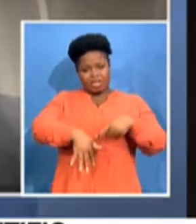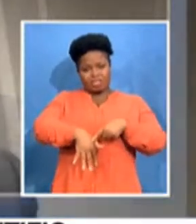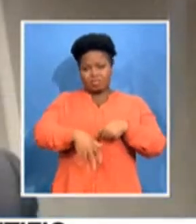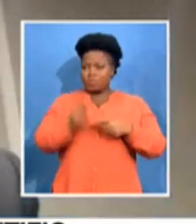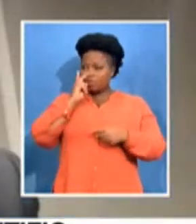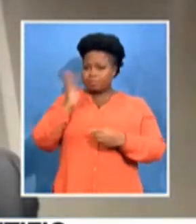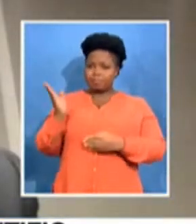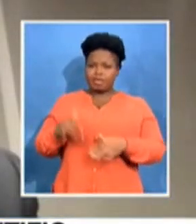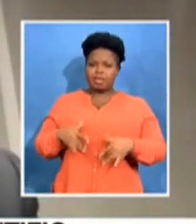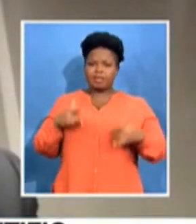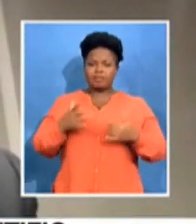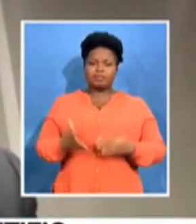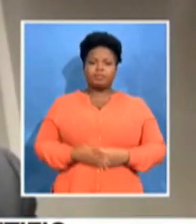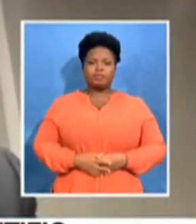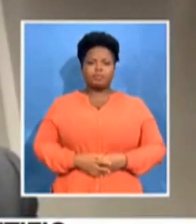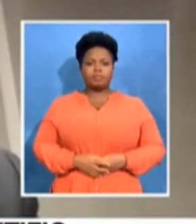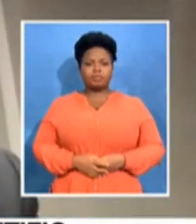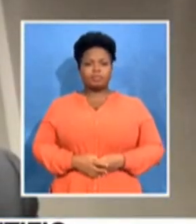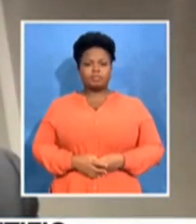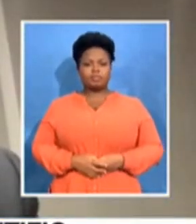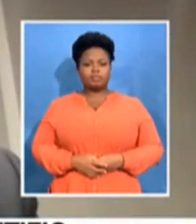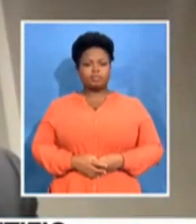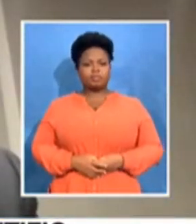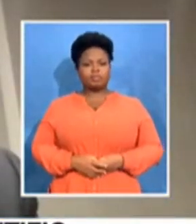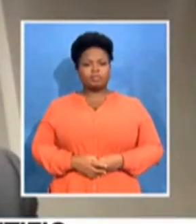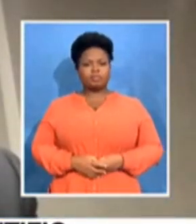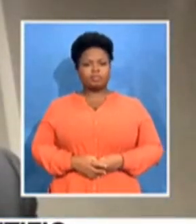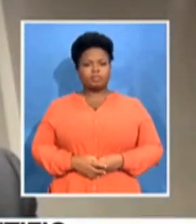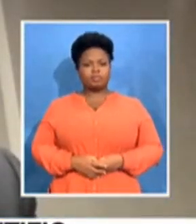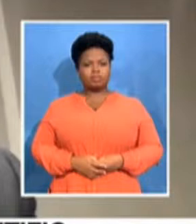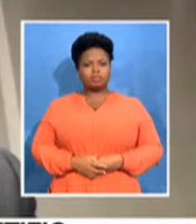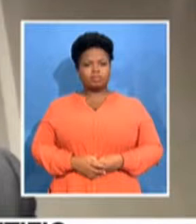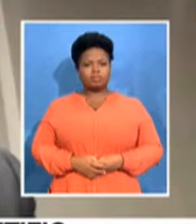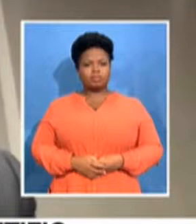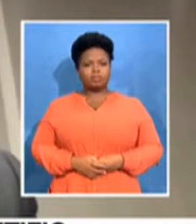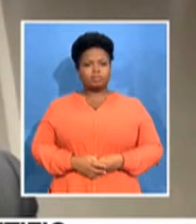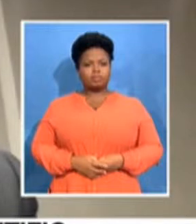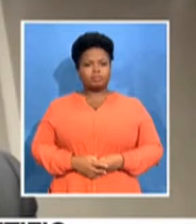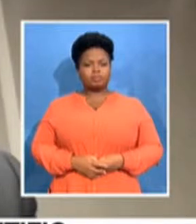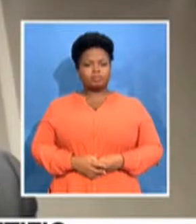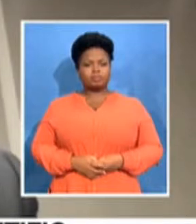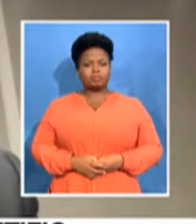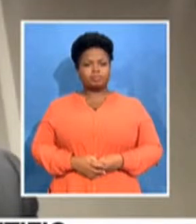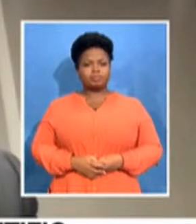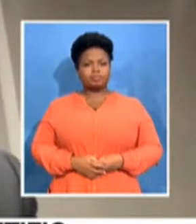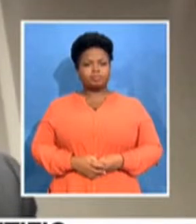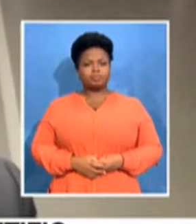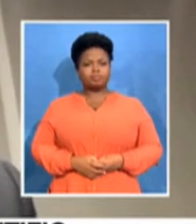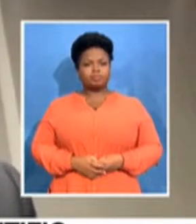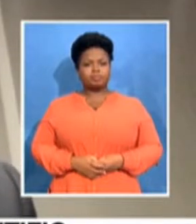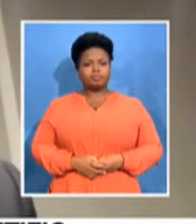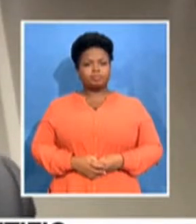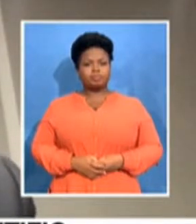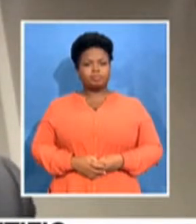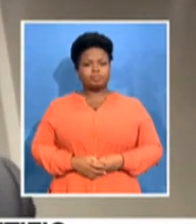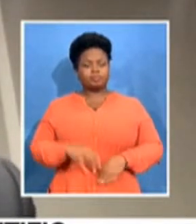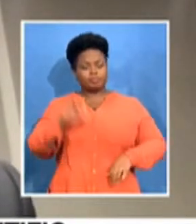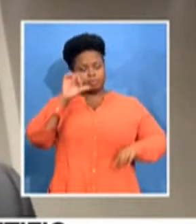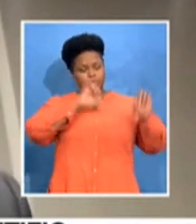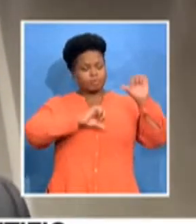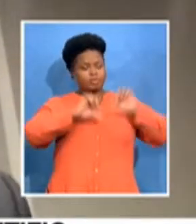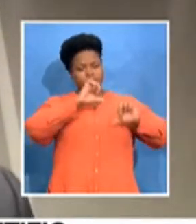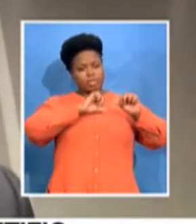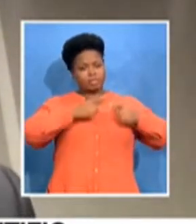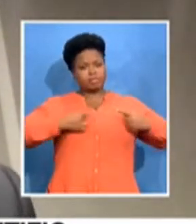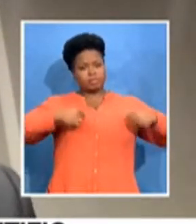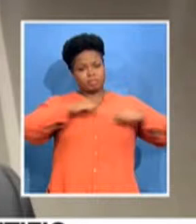followed by a presentation by our scientists. Then after the